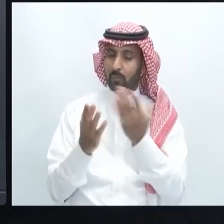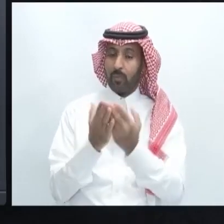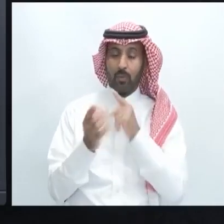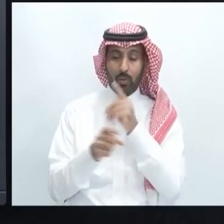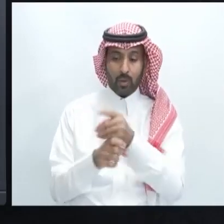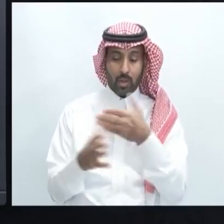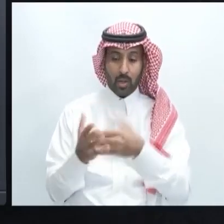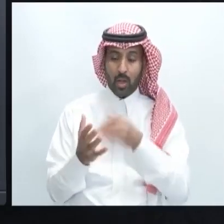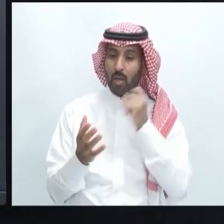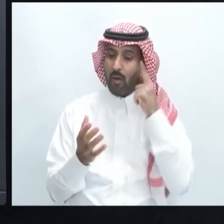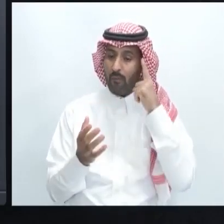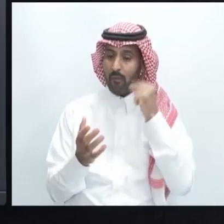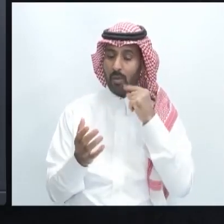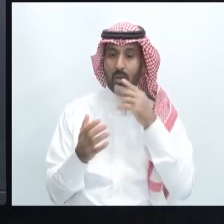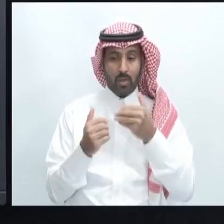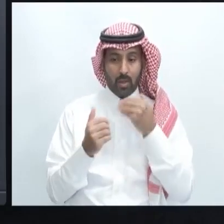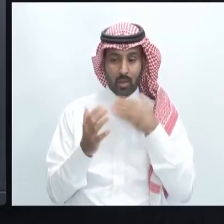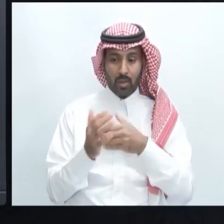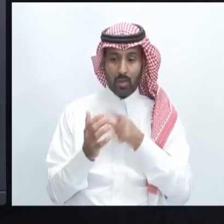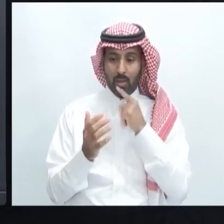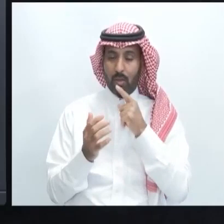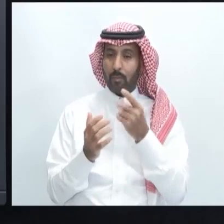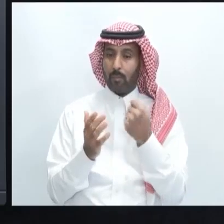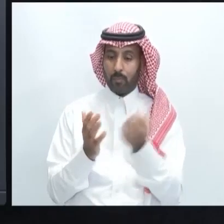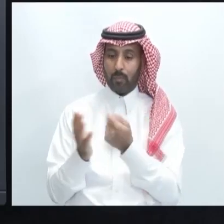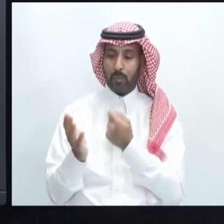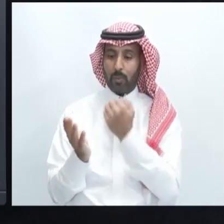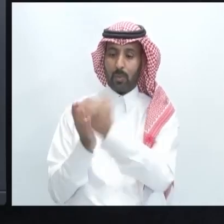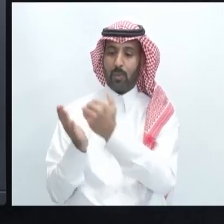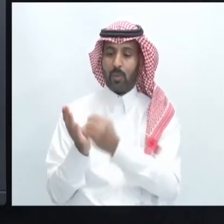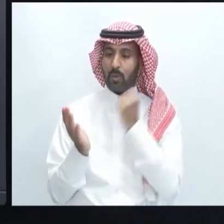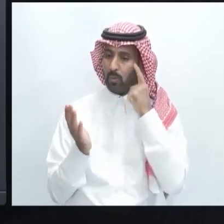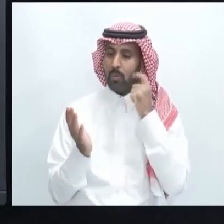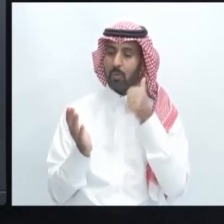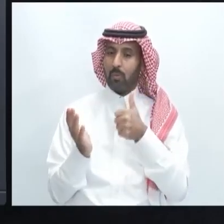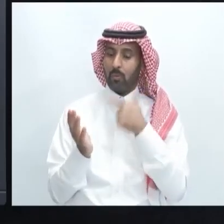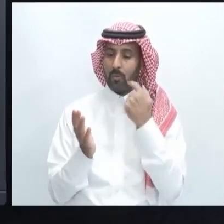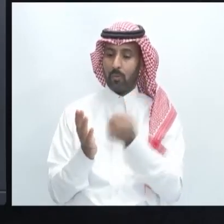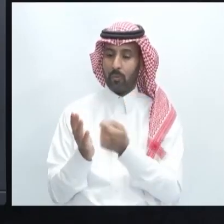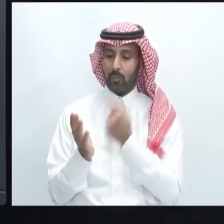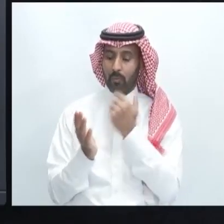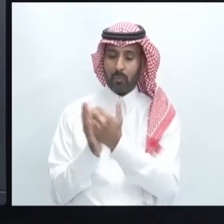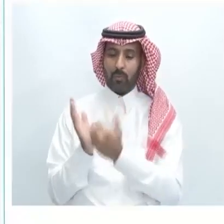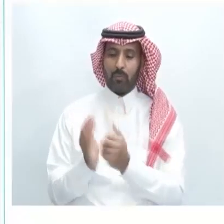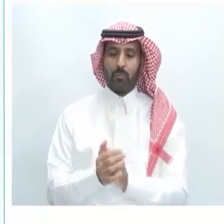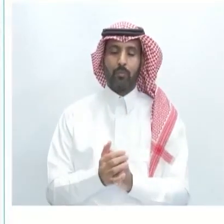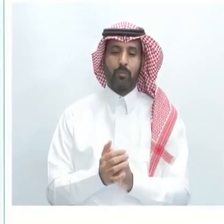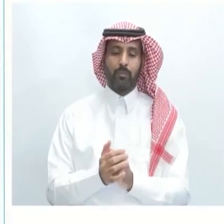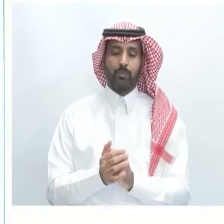until you get the final idea, the final prank or hoax that you think you could write an essay